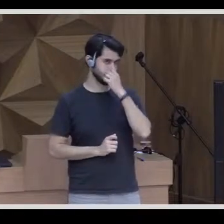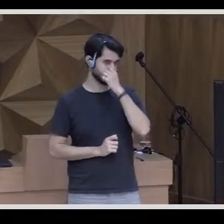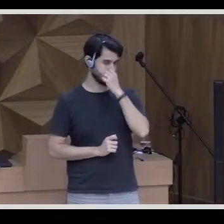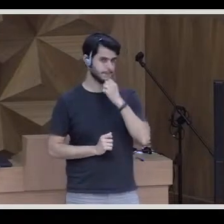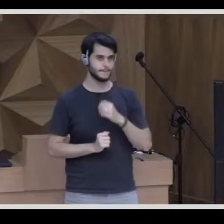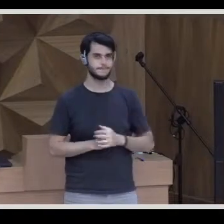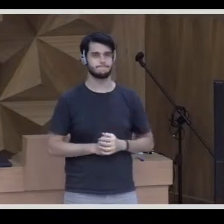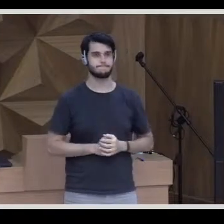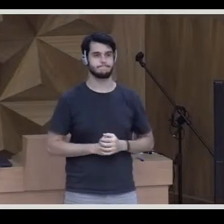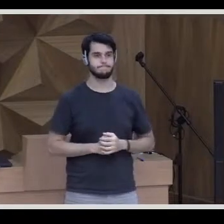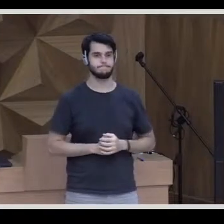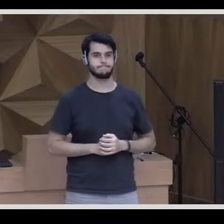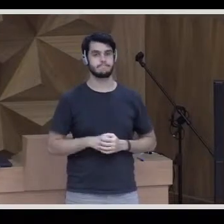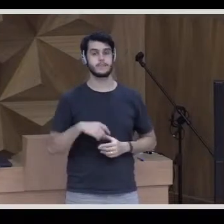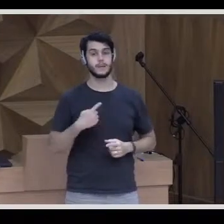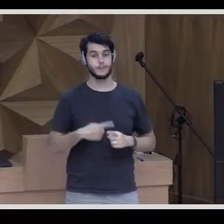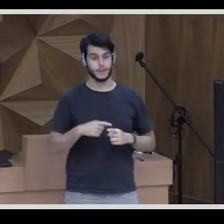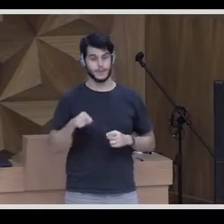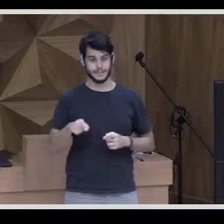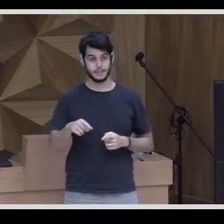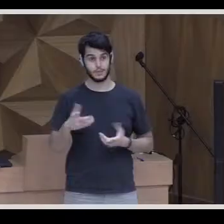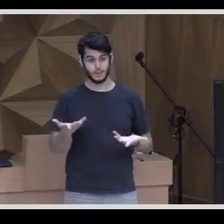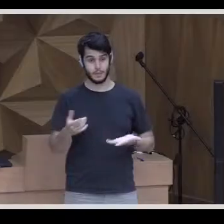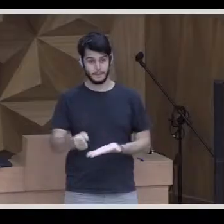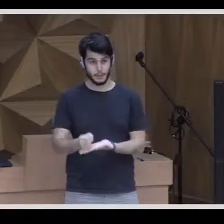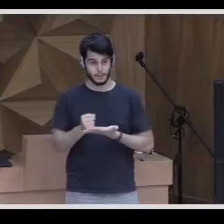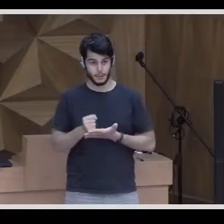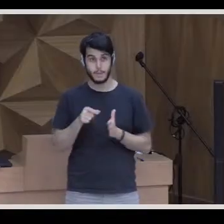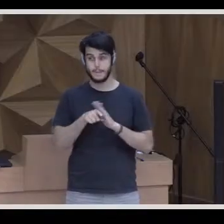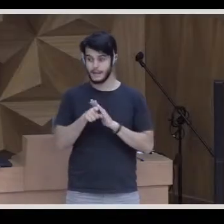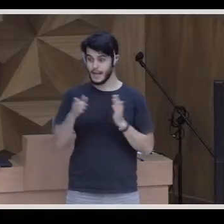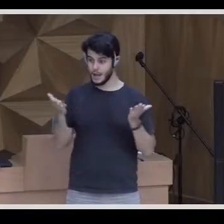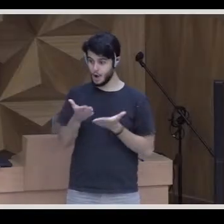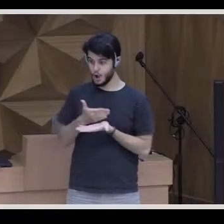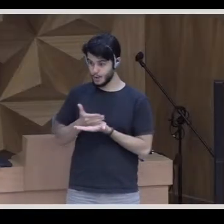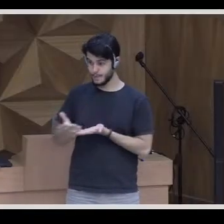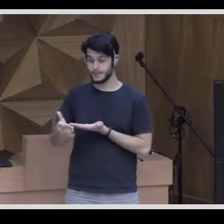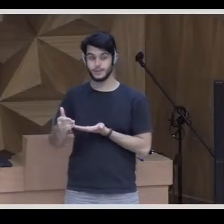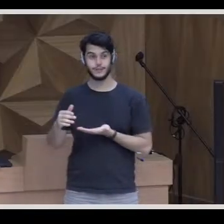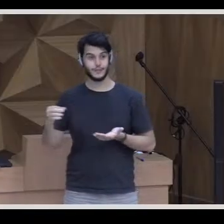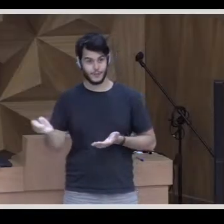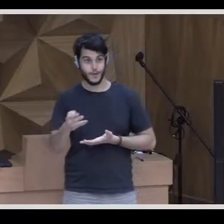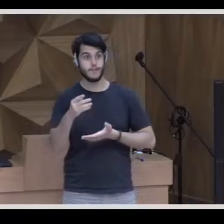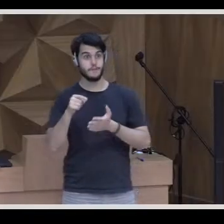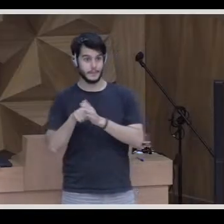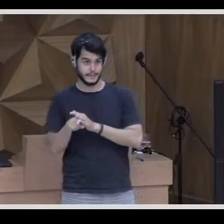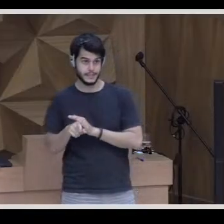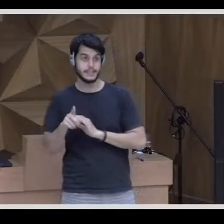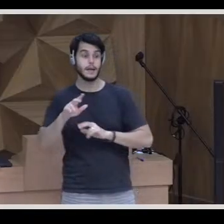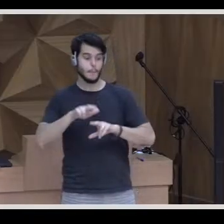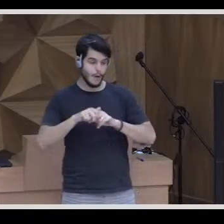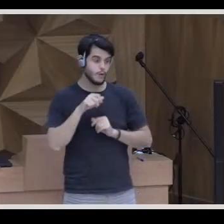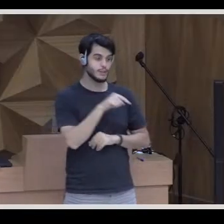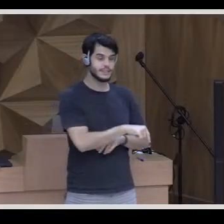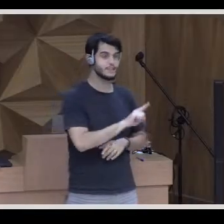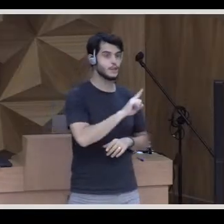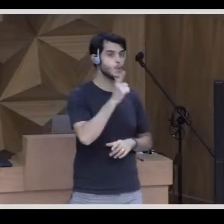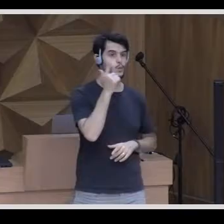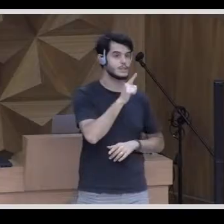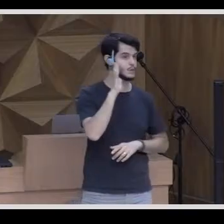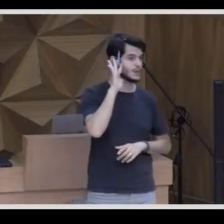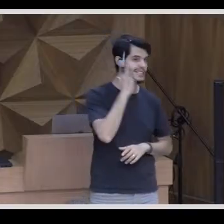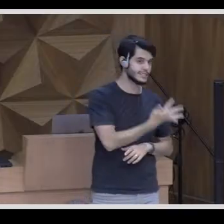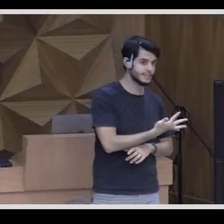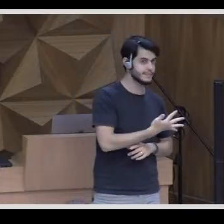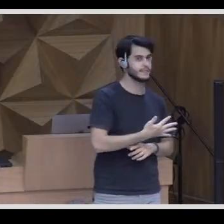now. And I could kind of talk about the problems in this project for probably about 2 hours. That isn't the focus of this talk, and